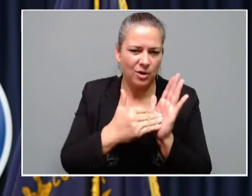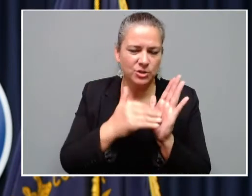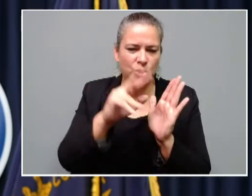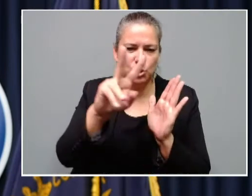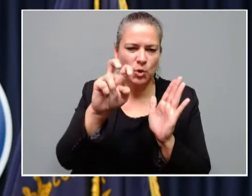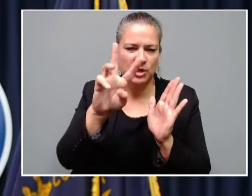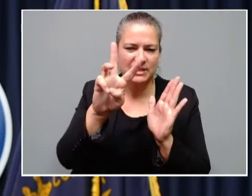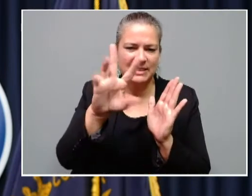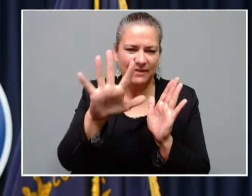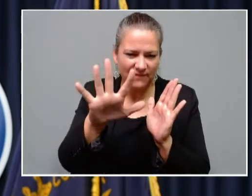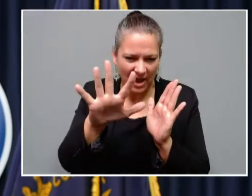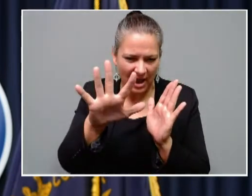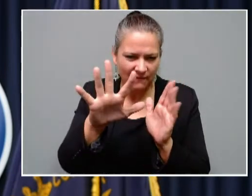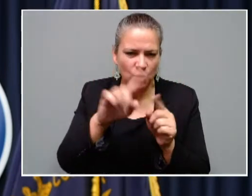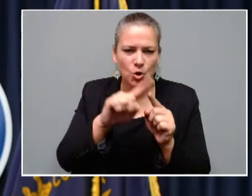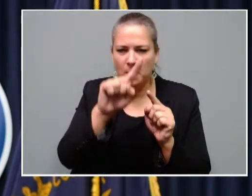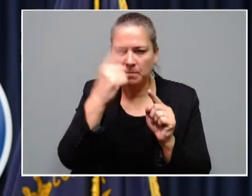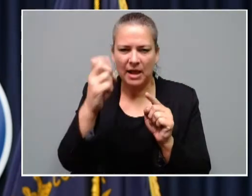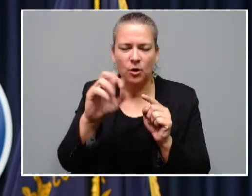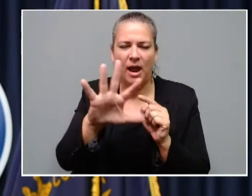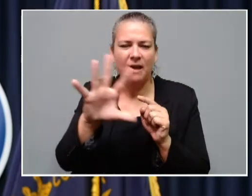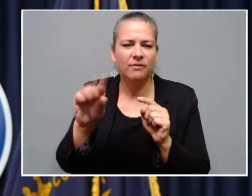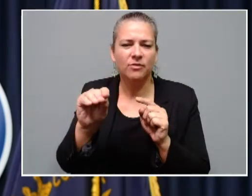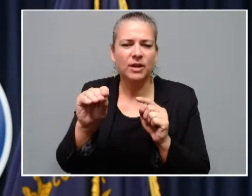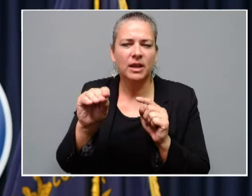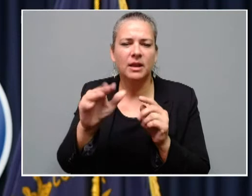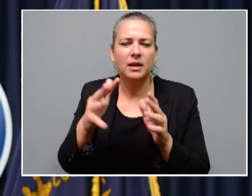314,265 to Black or African American Kentuckians,